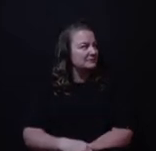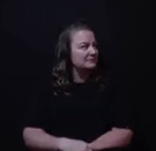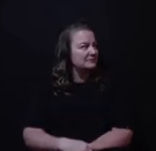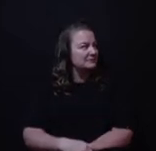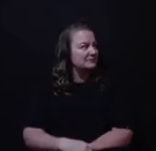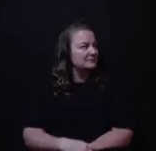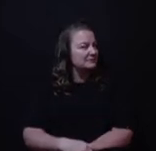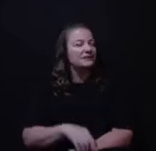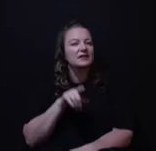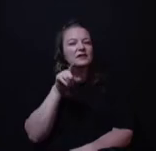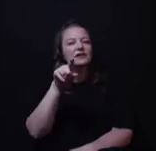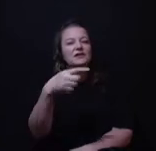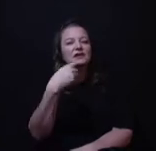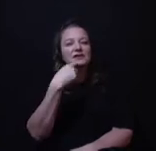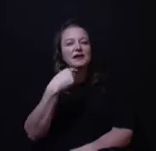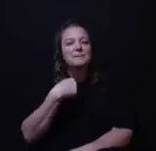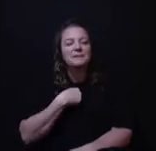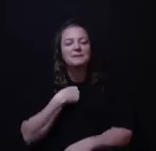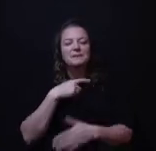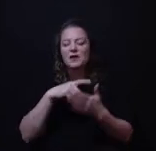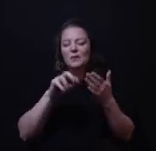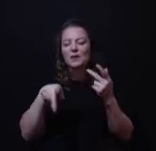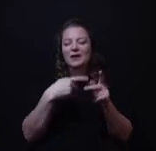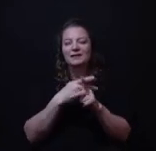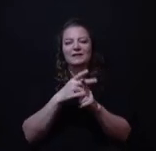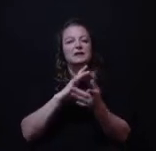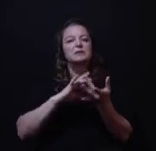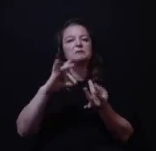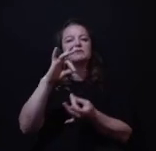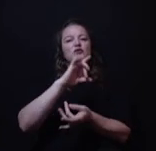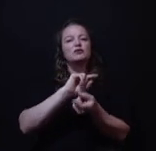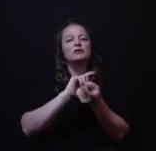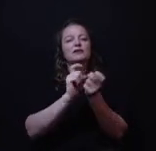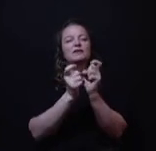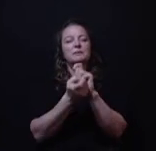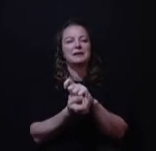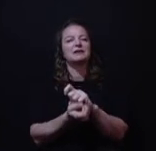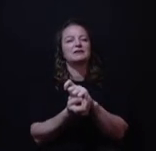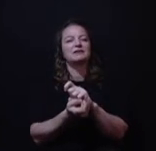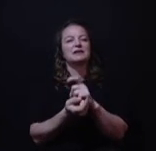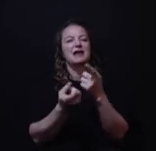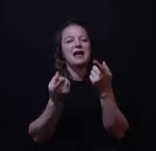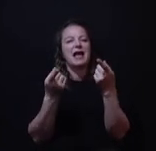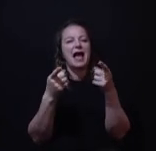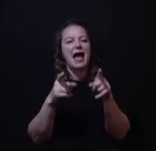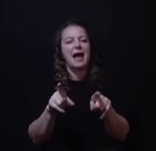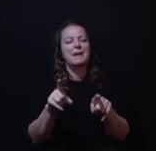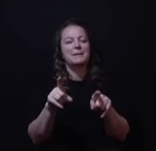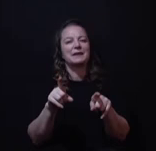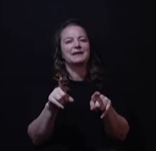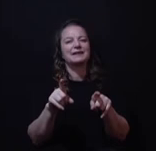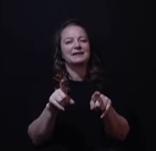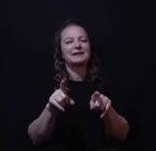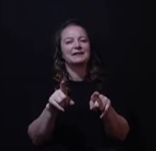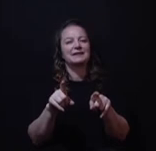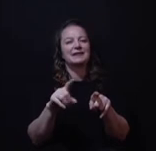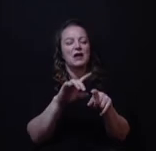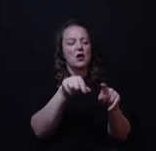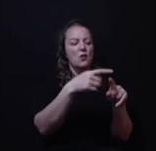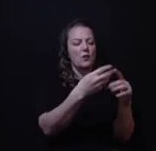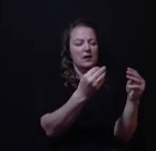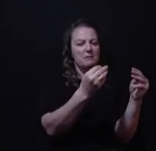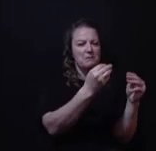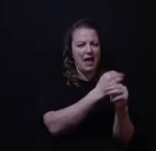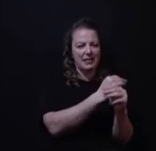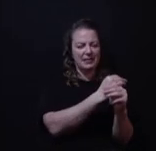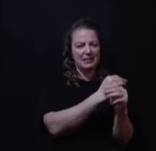You tell me what kind of spiritual transformation happens in the confluence of a mathematical